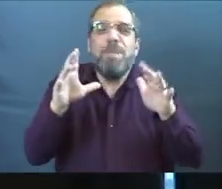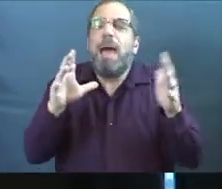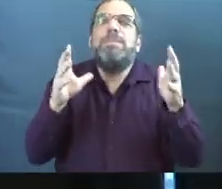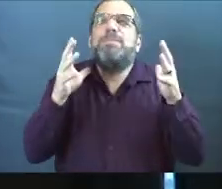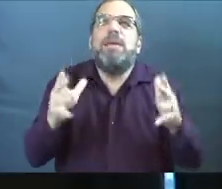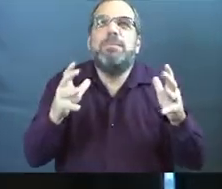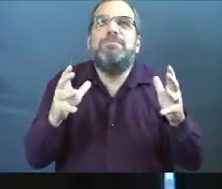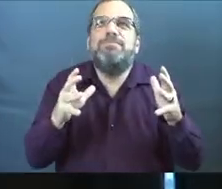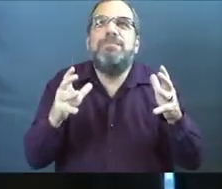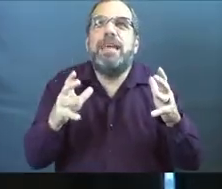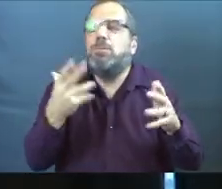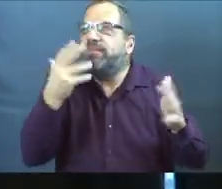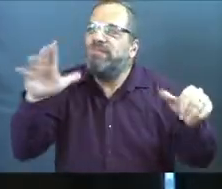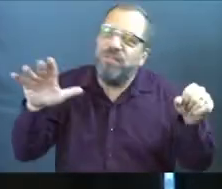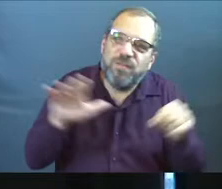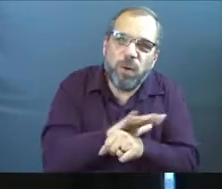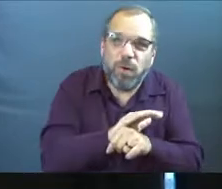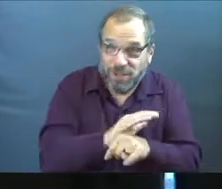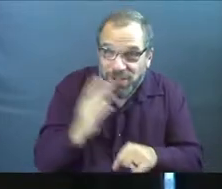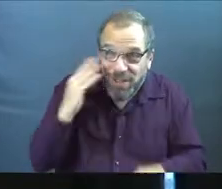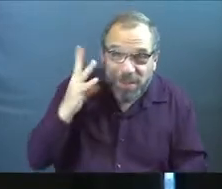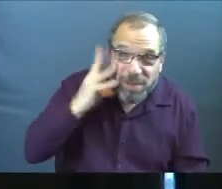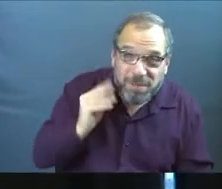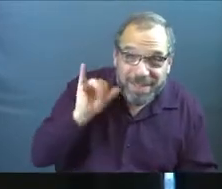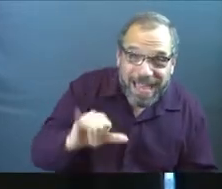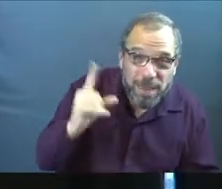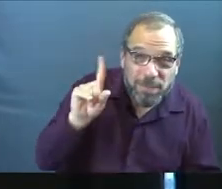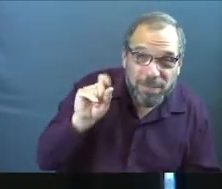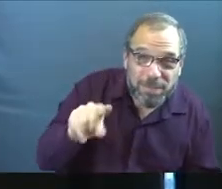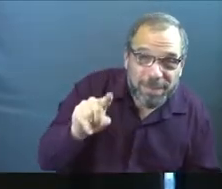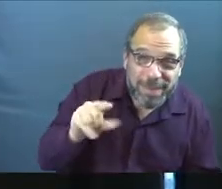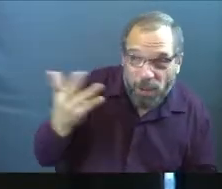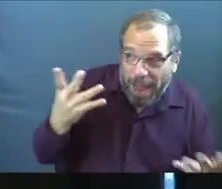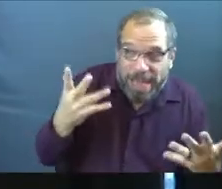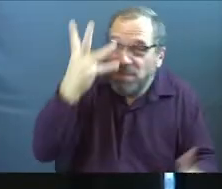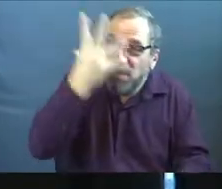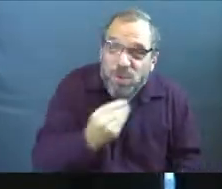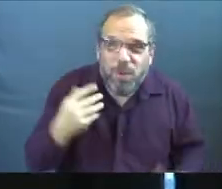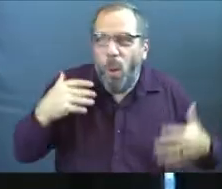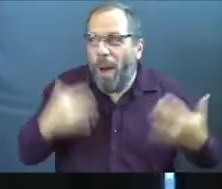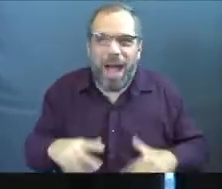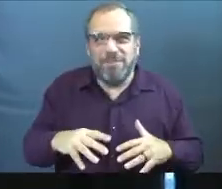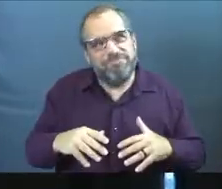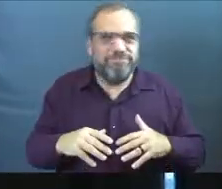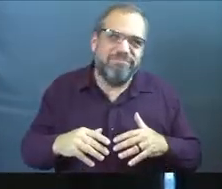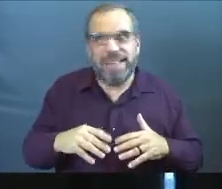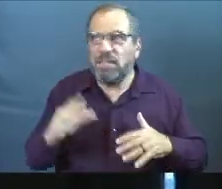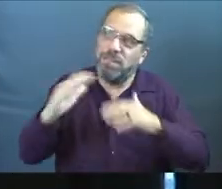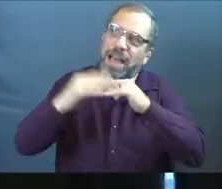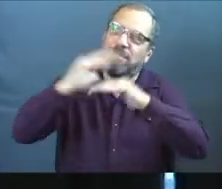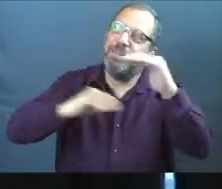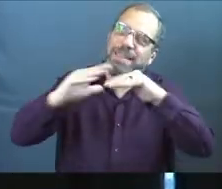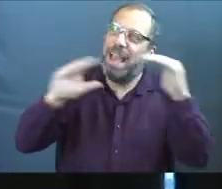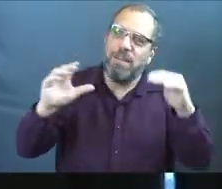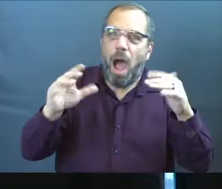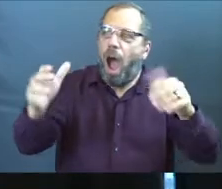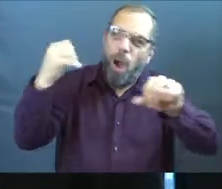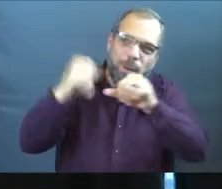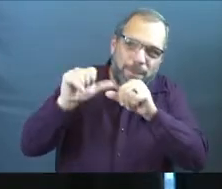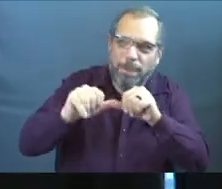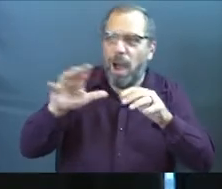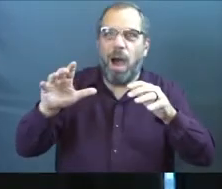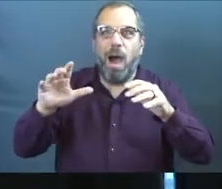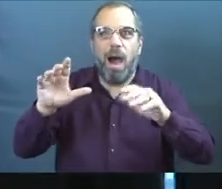was just so full. Have you had one of those experiences before? It's like, this is just a beautiful thing. That's kind of how I picture these things. When we're going to